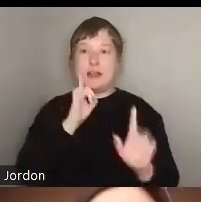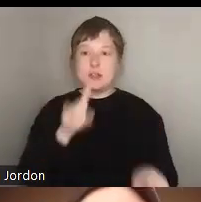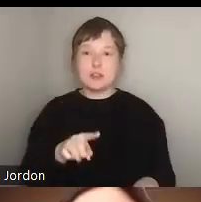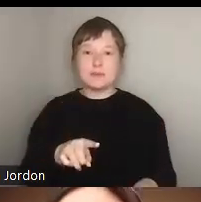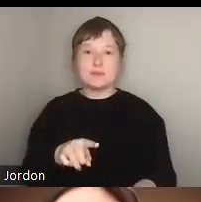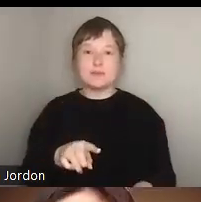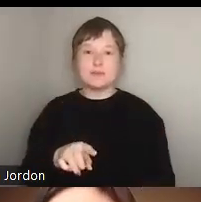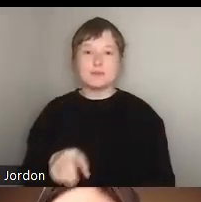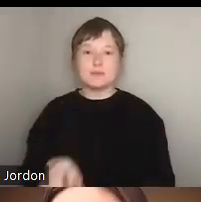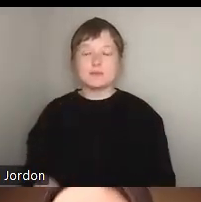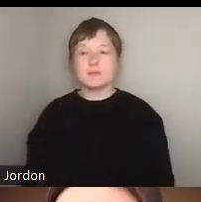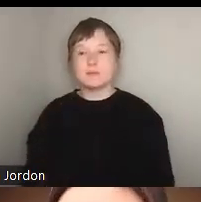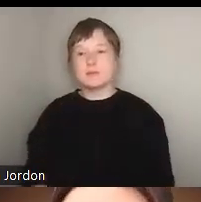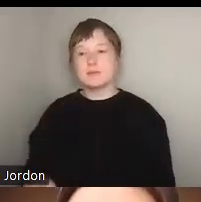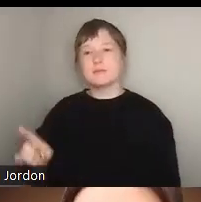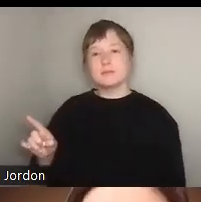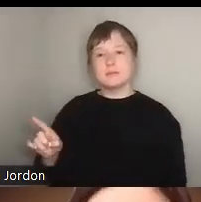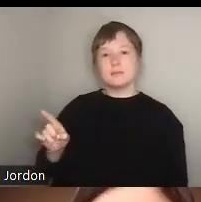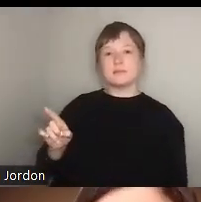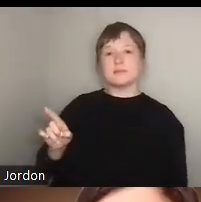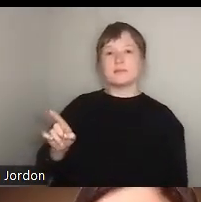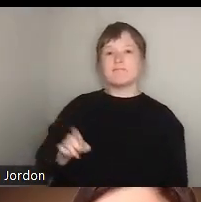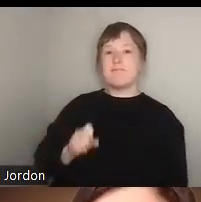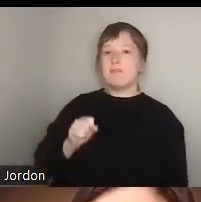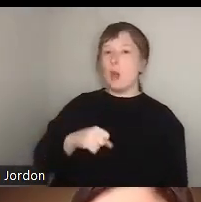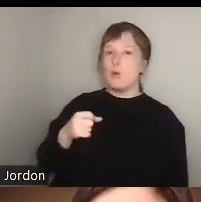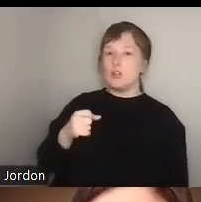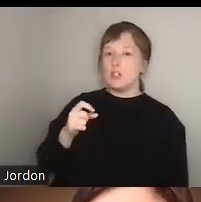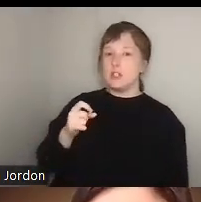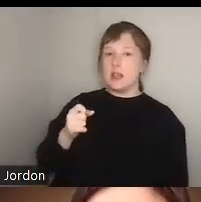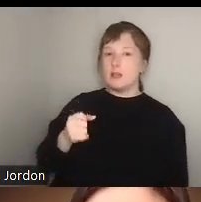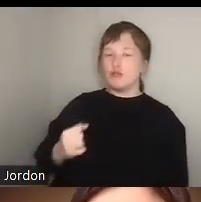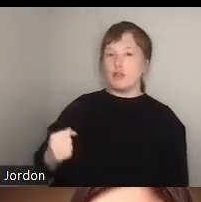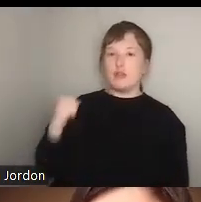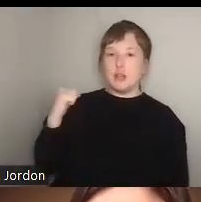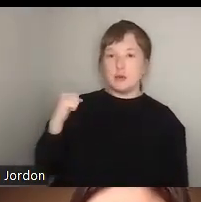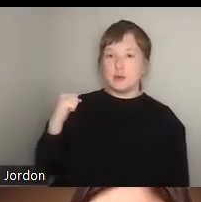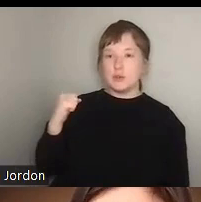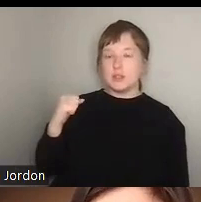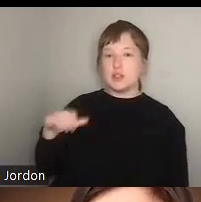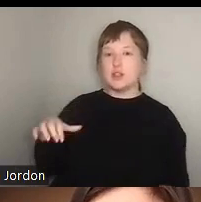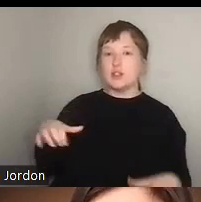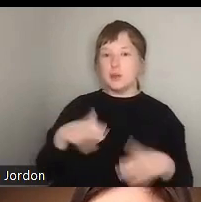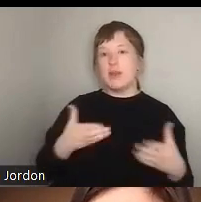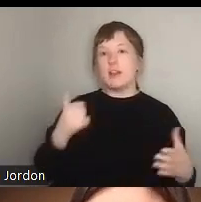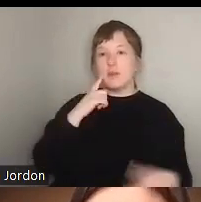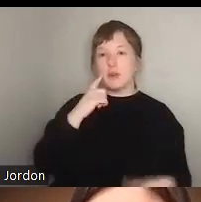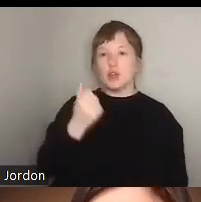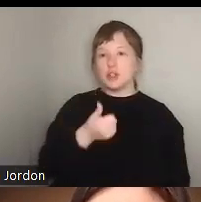Yeah, she is refusing to, do stuff for herself.